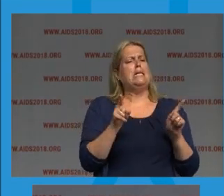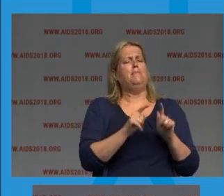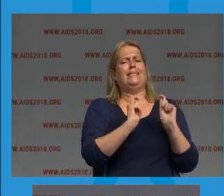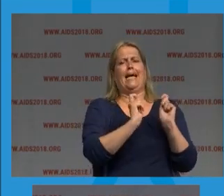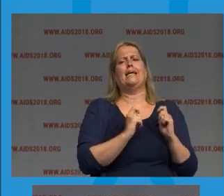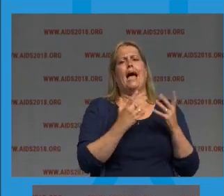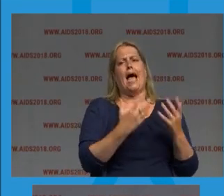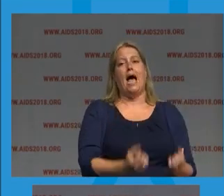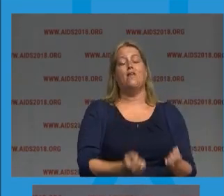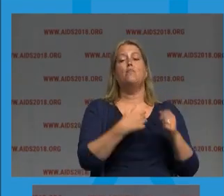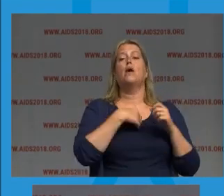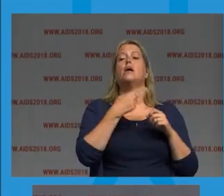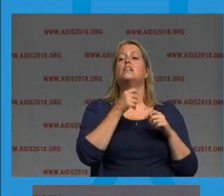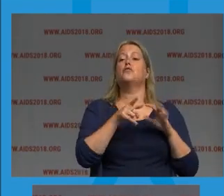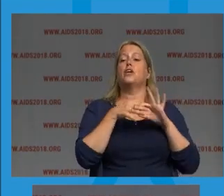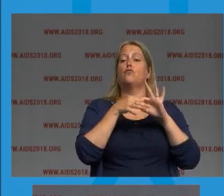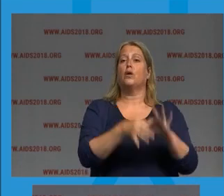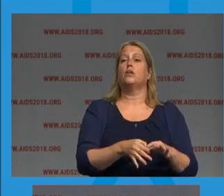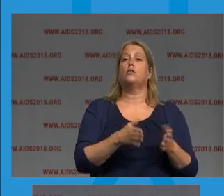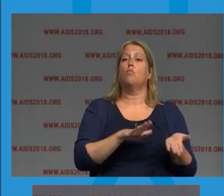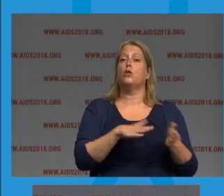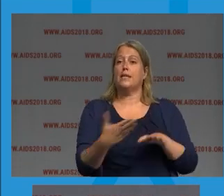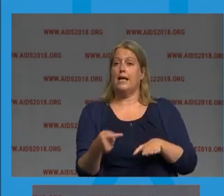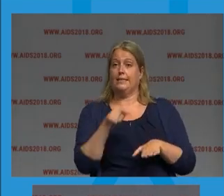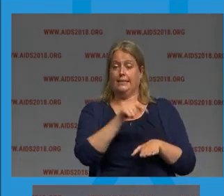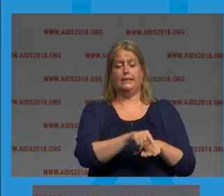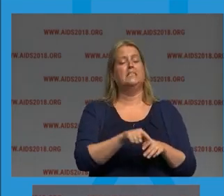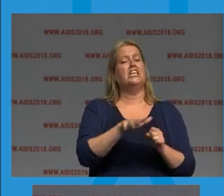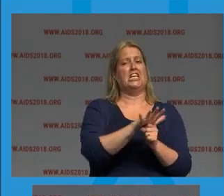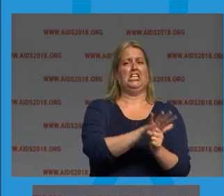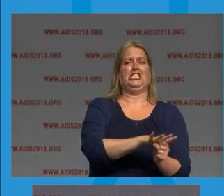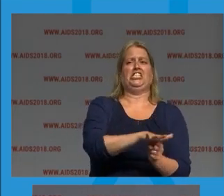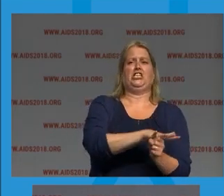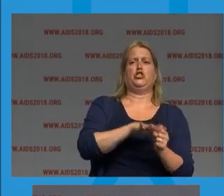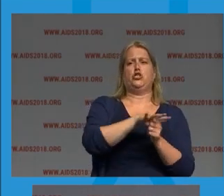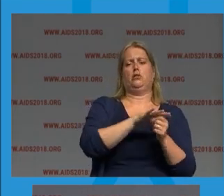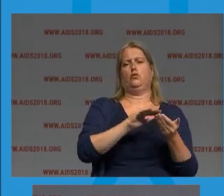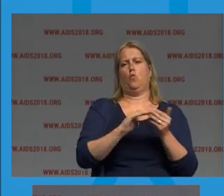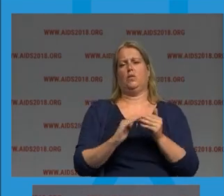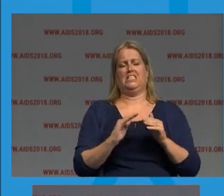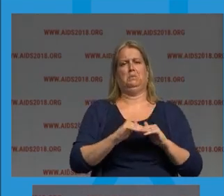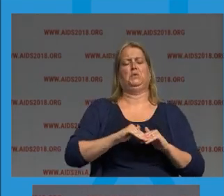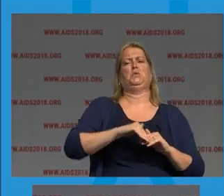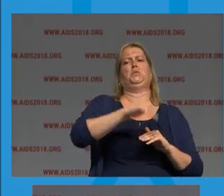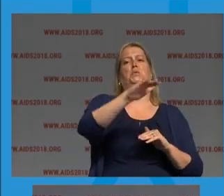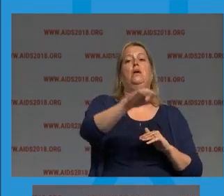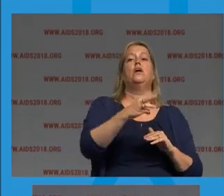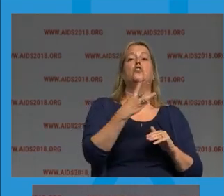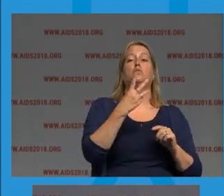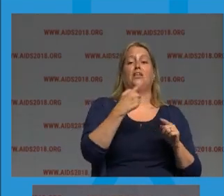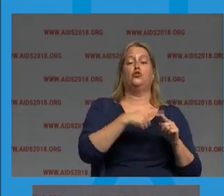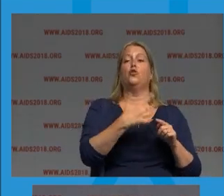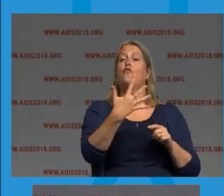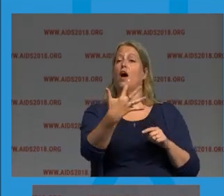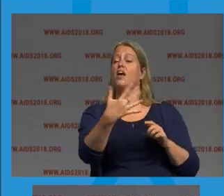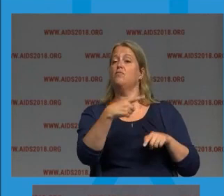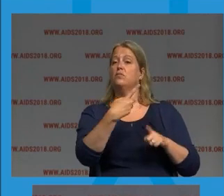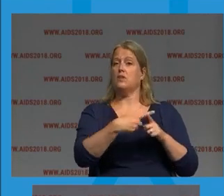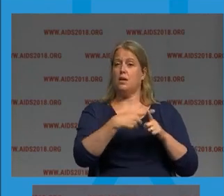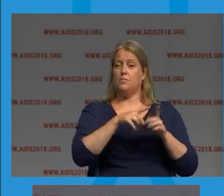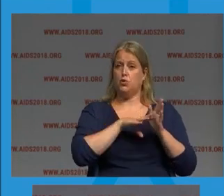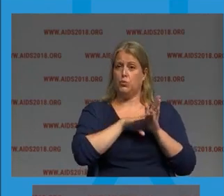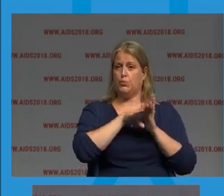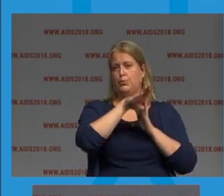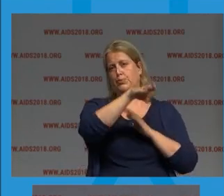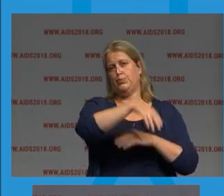HIV-related mortality is much higher among indigenous communities than it is, with about a 3 to 5 times increase in